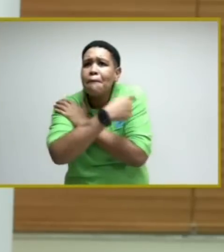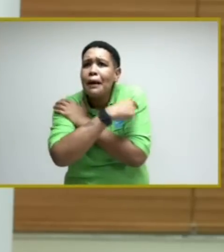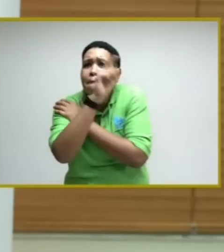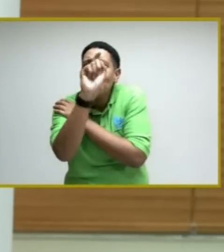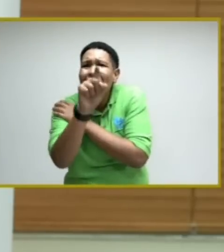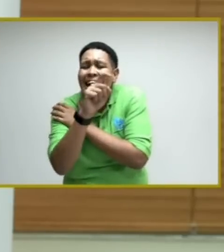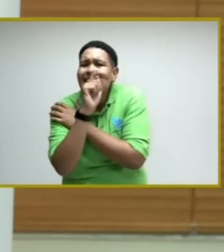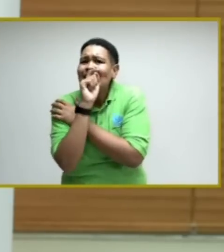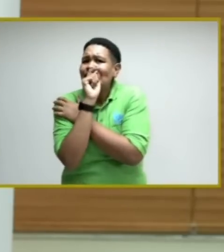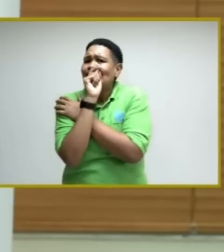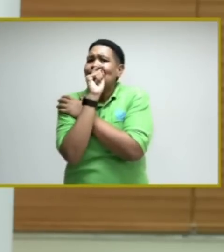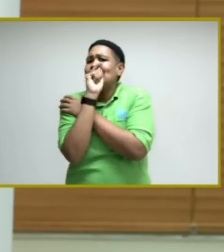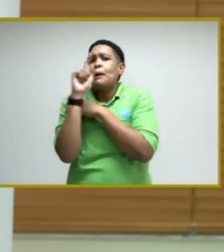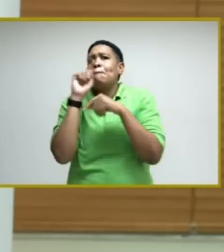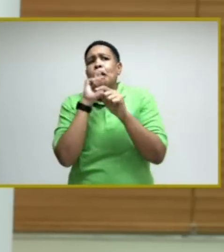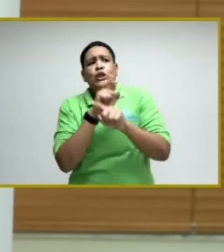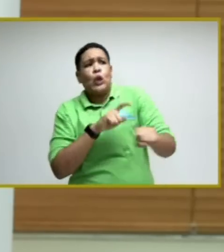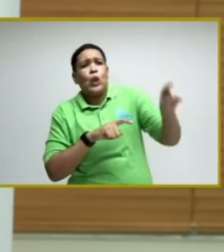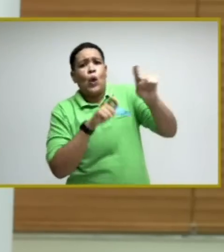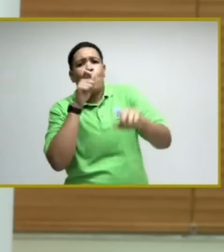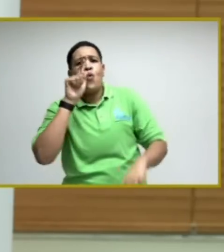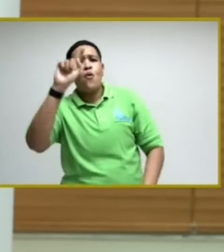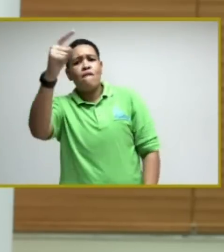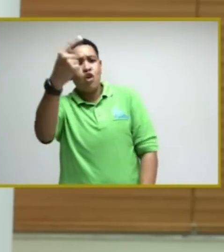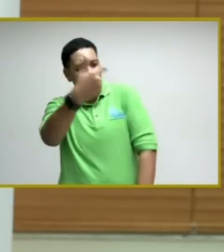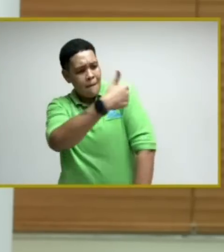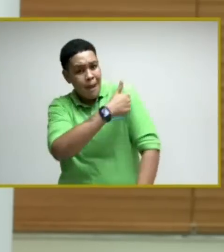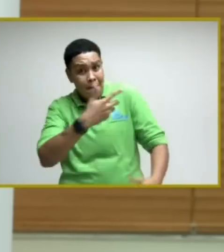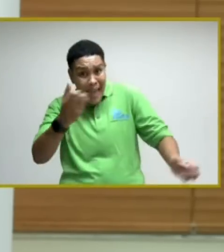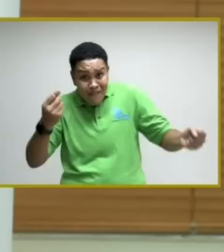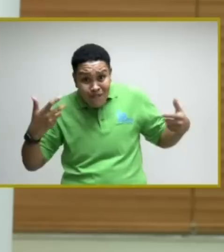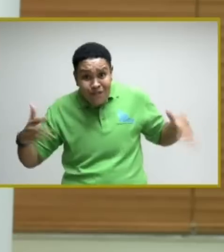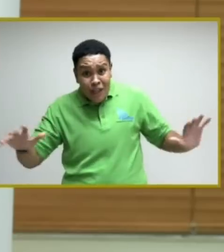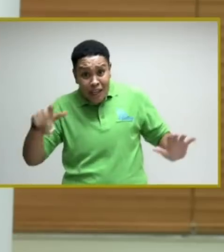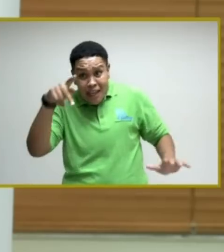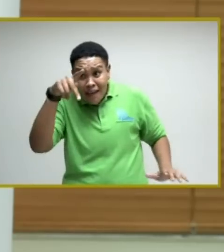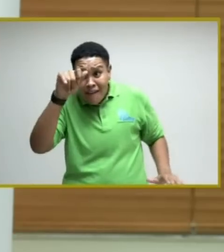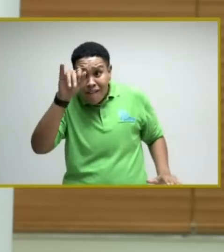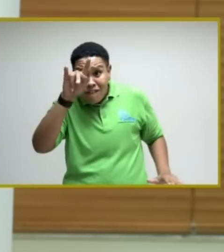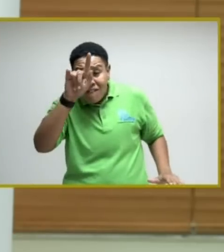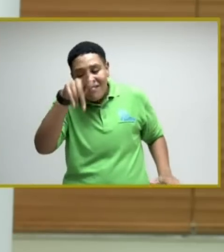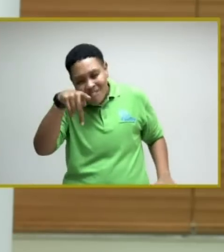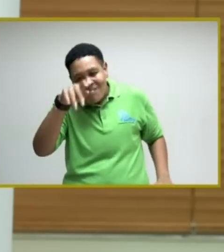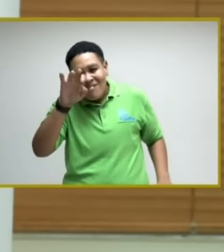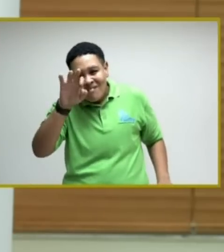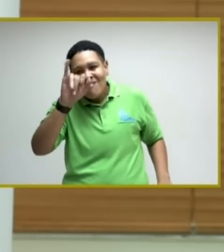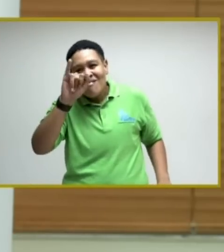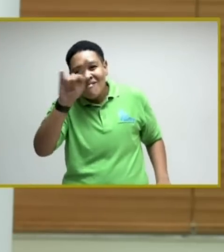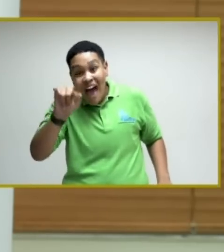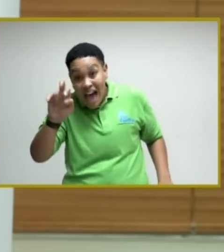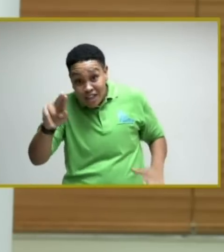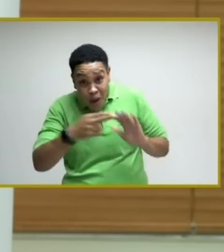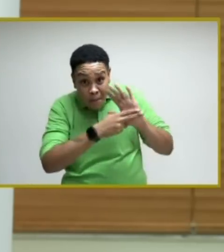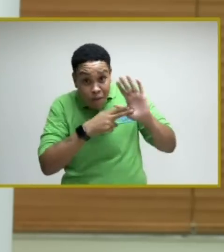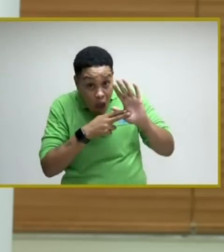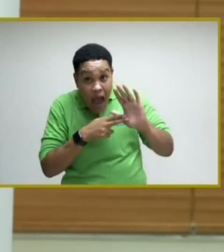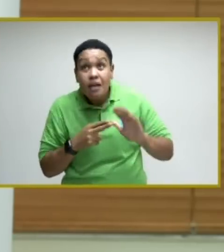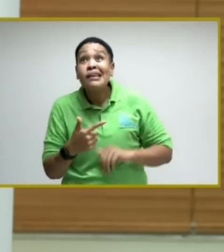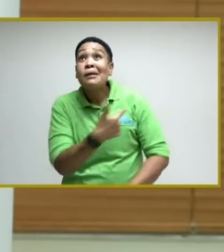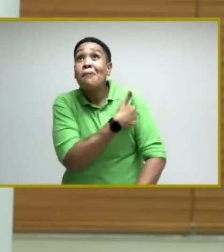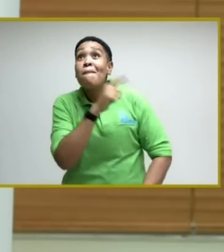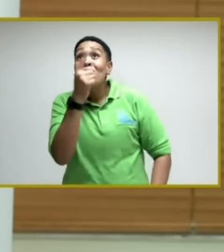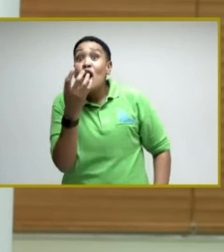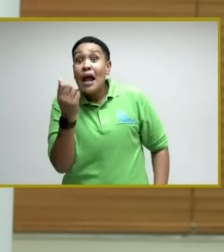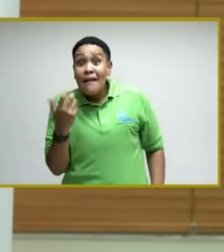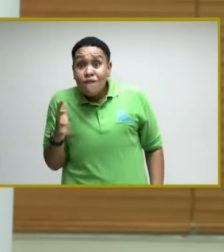want to ensure that those who receive their first dose can get their second dose within the period of time